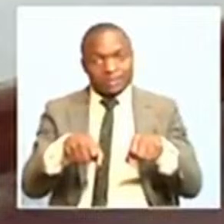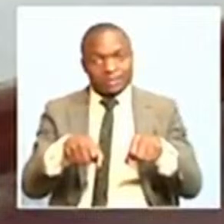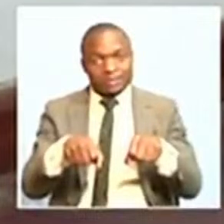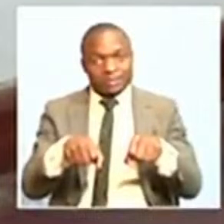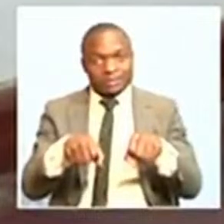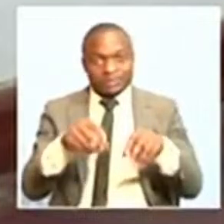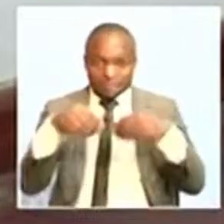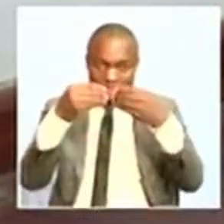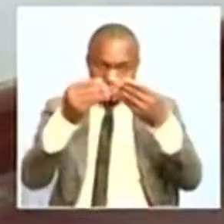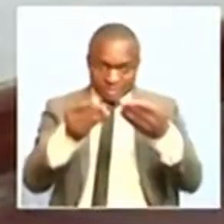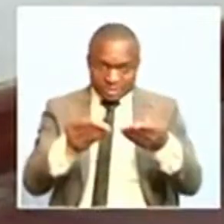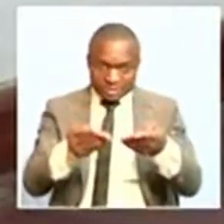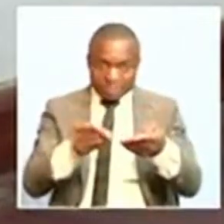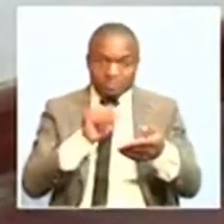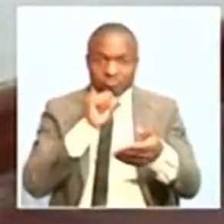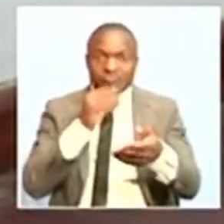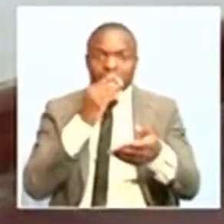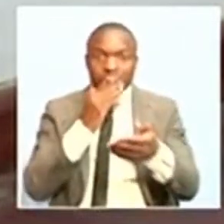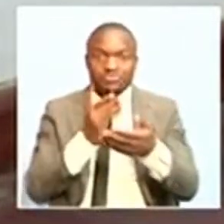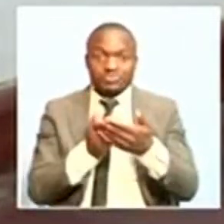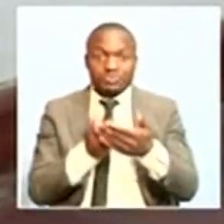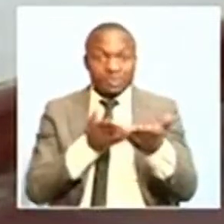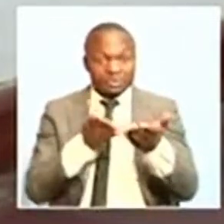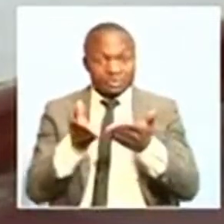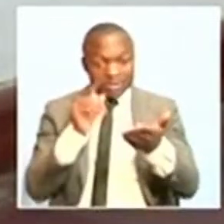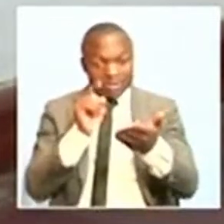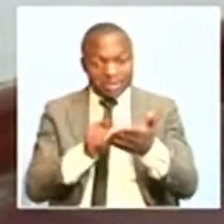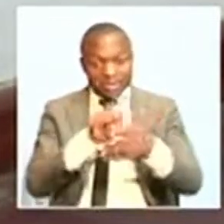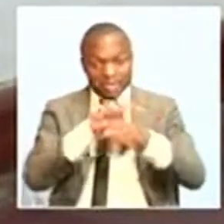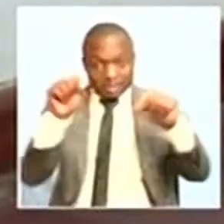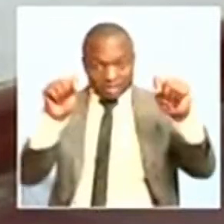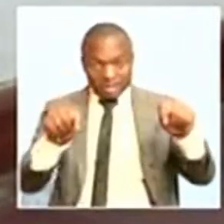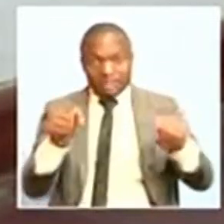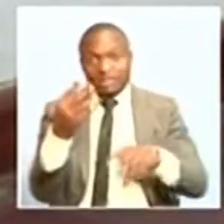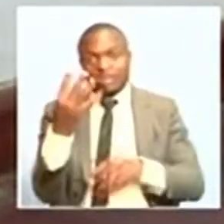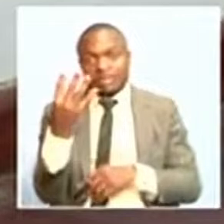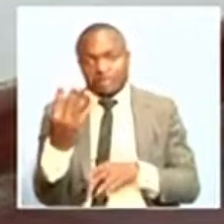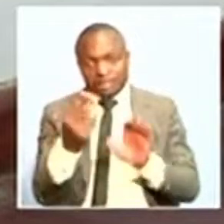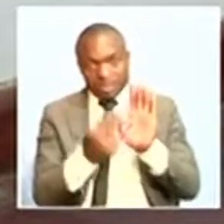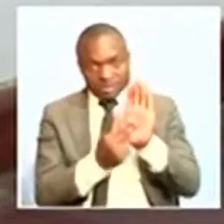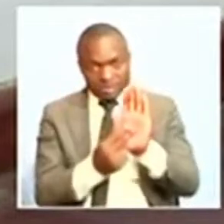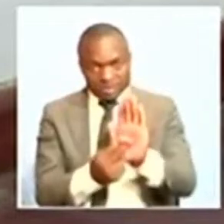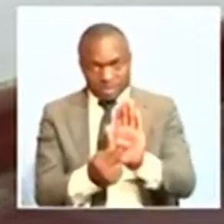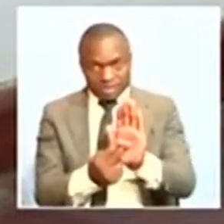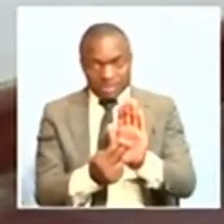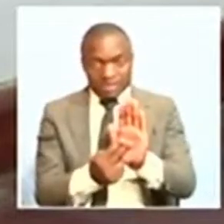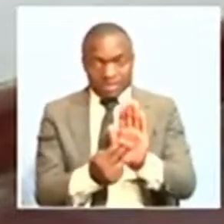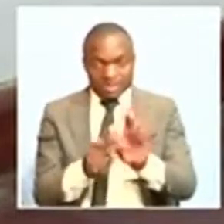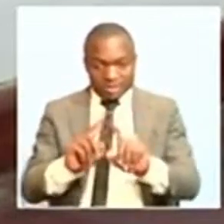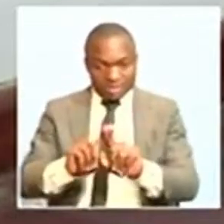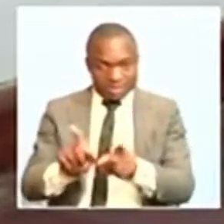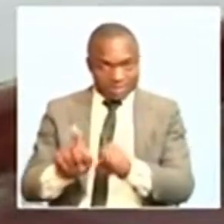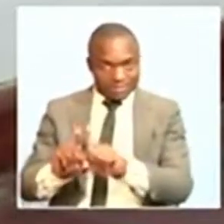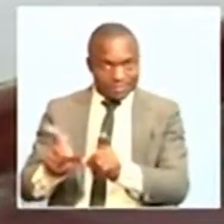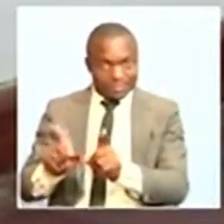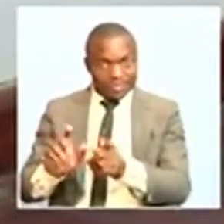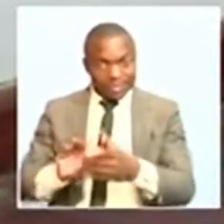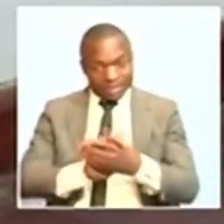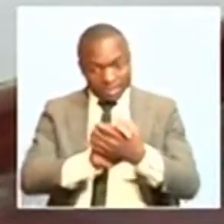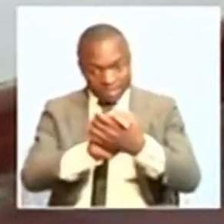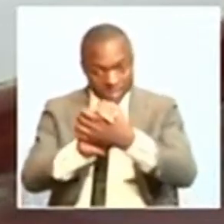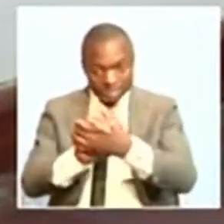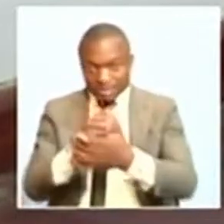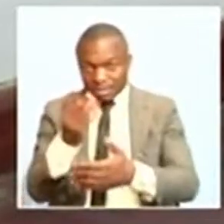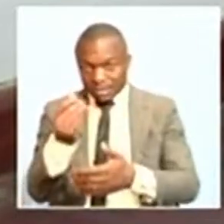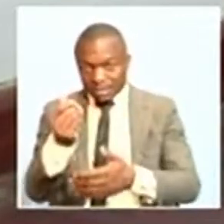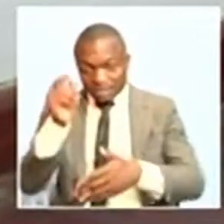present a disincentive in that regard. And in table 4 there, we just show the differentiated corporate income tax